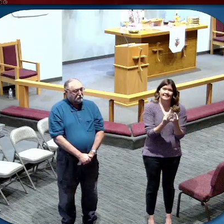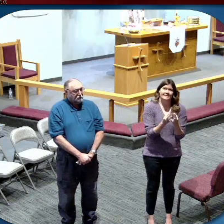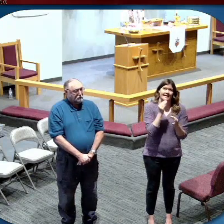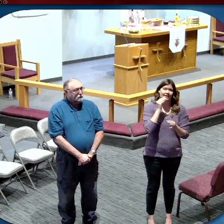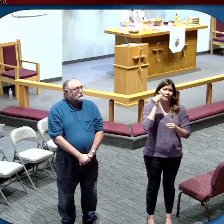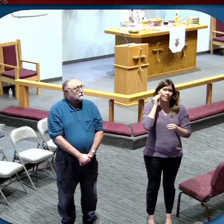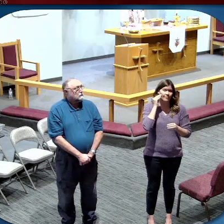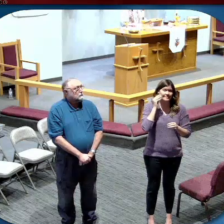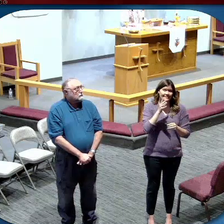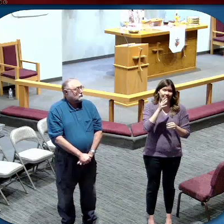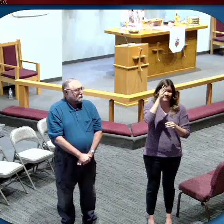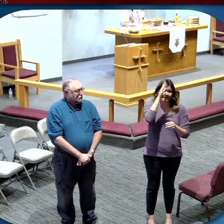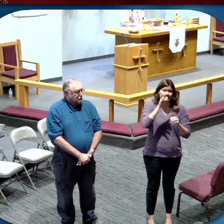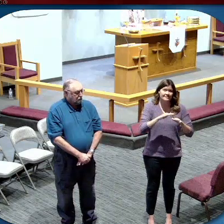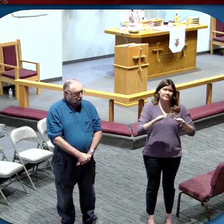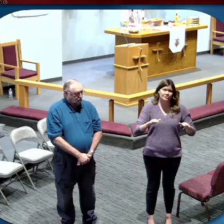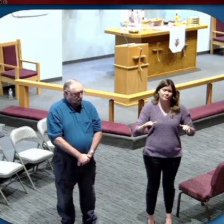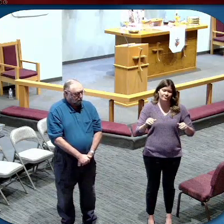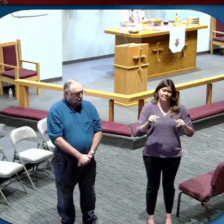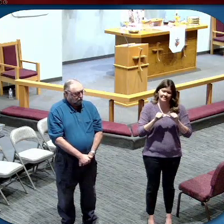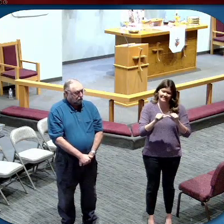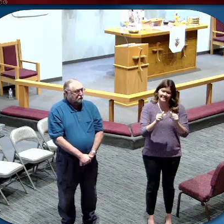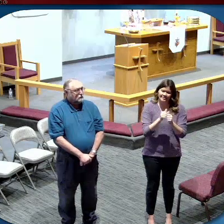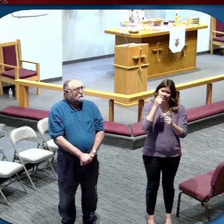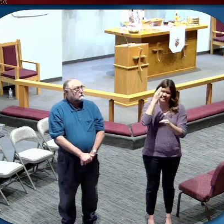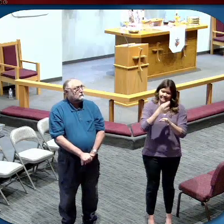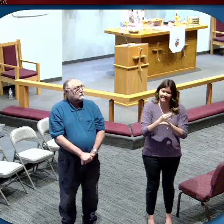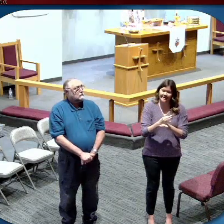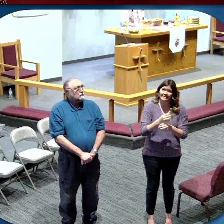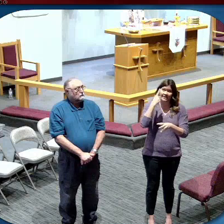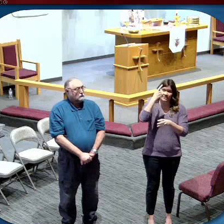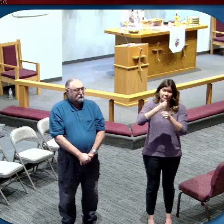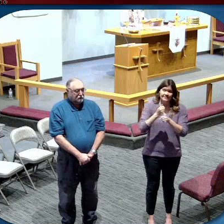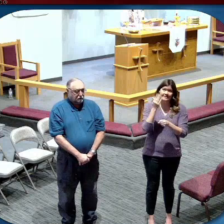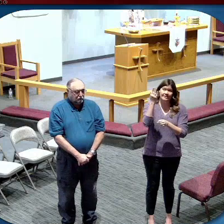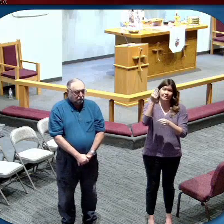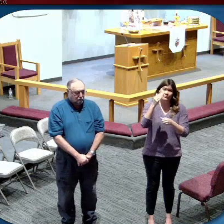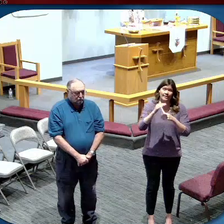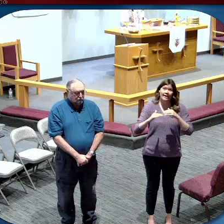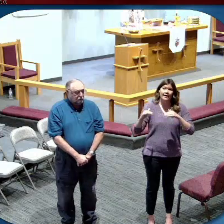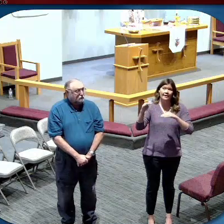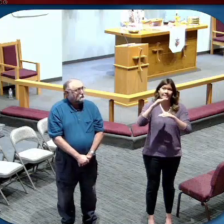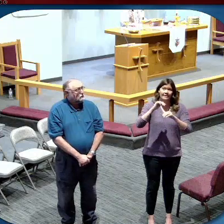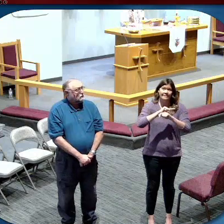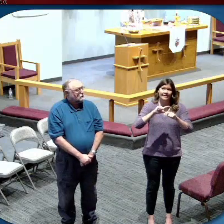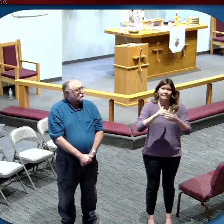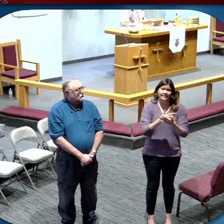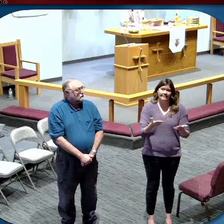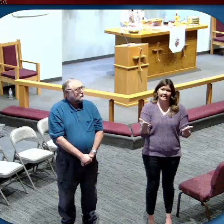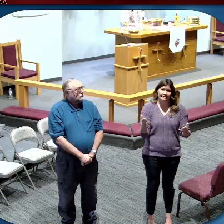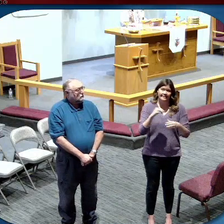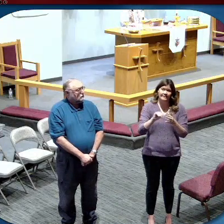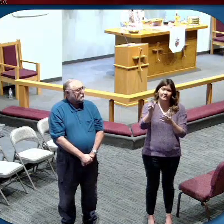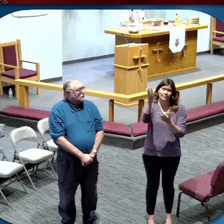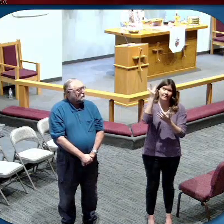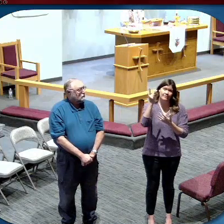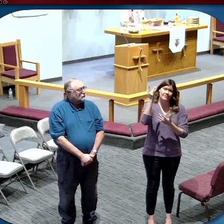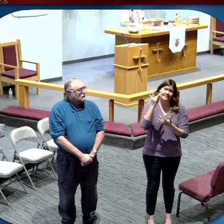children may remain steadfast in faith, trusting in you above all things. Lord, in your mercy.